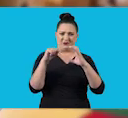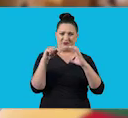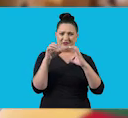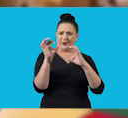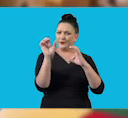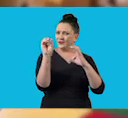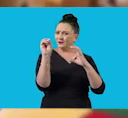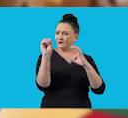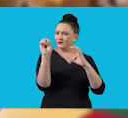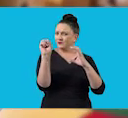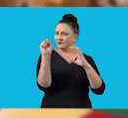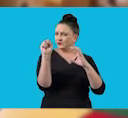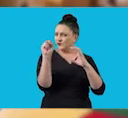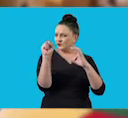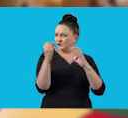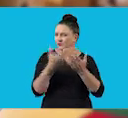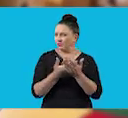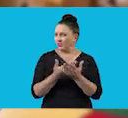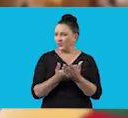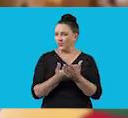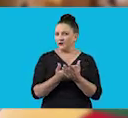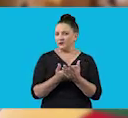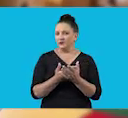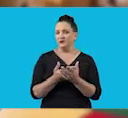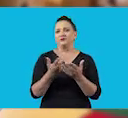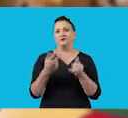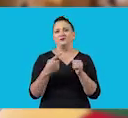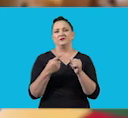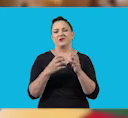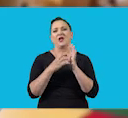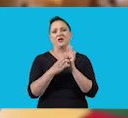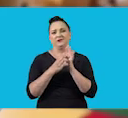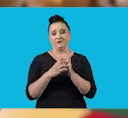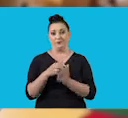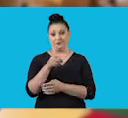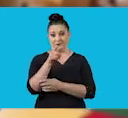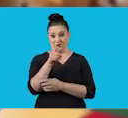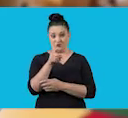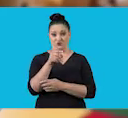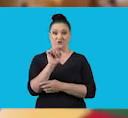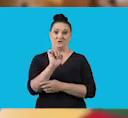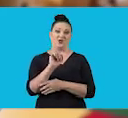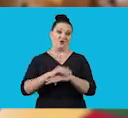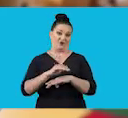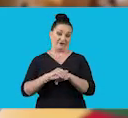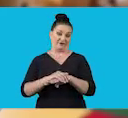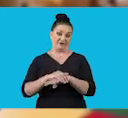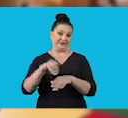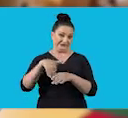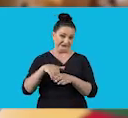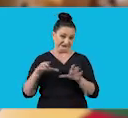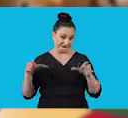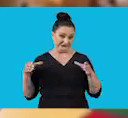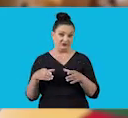particles within that container, they shrink and become smaller in size? If we, let's take you as an example. You and your classmate are in